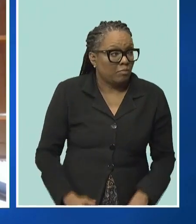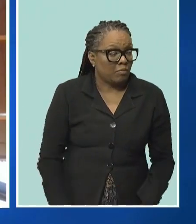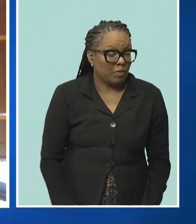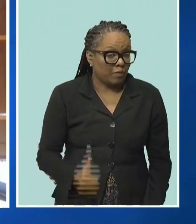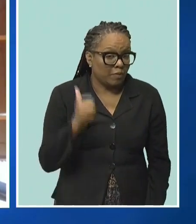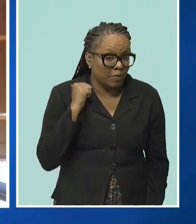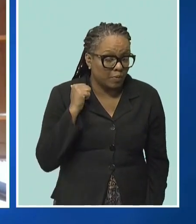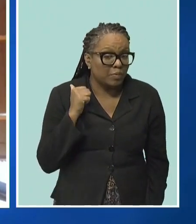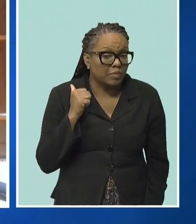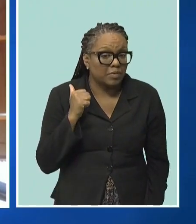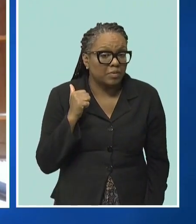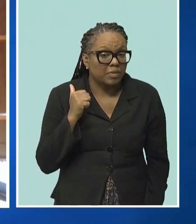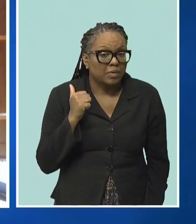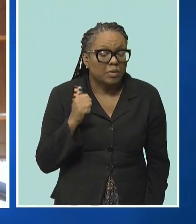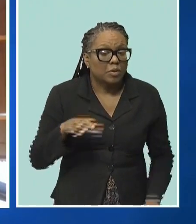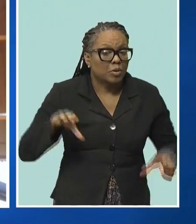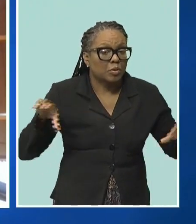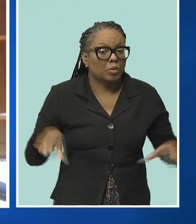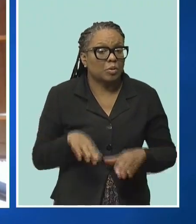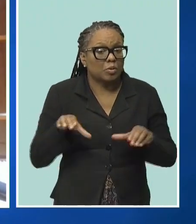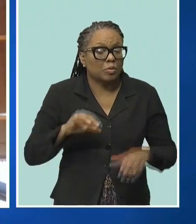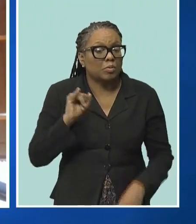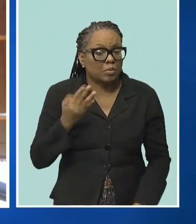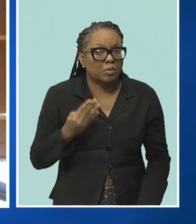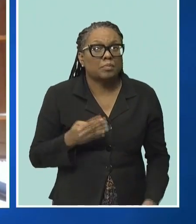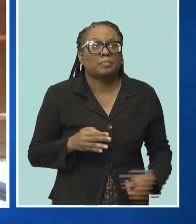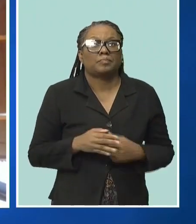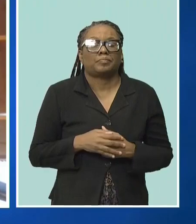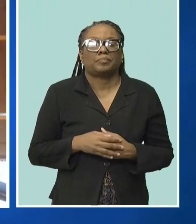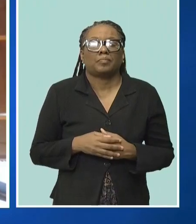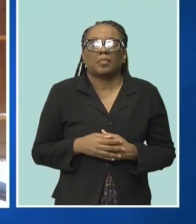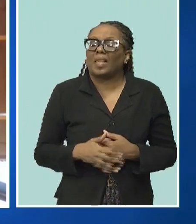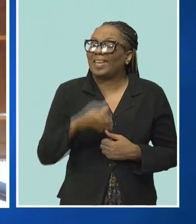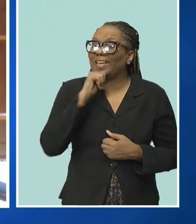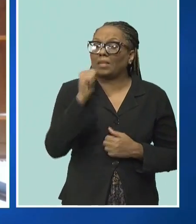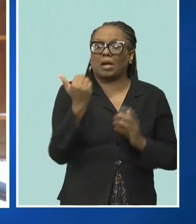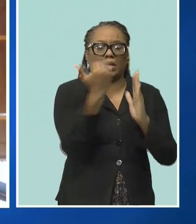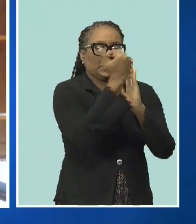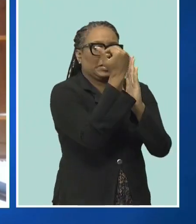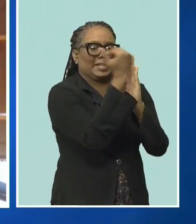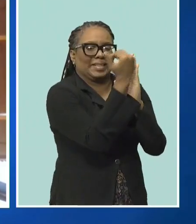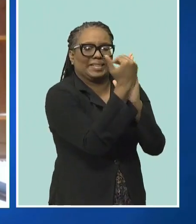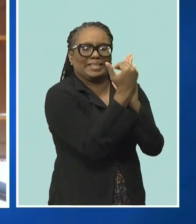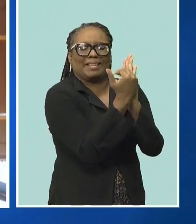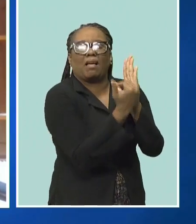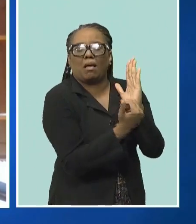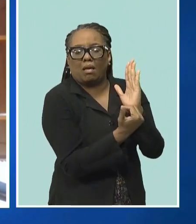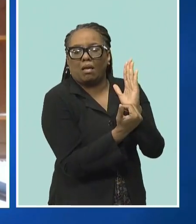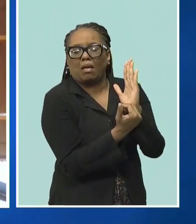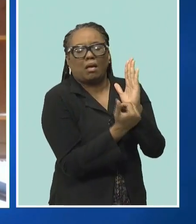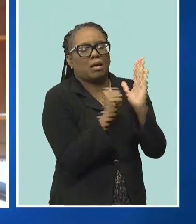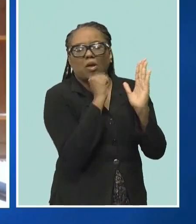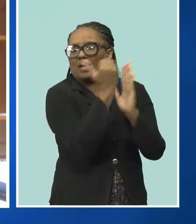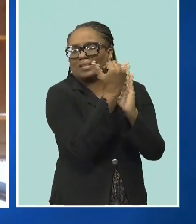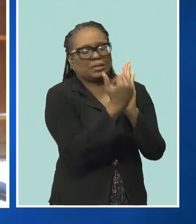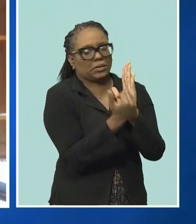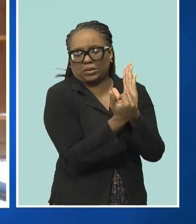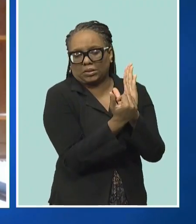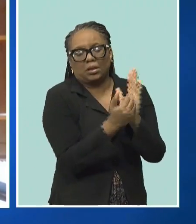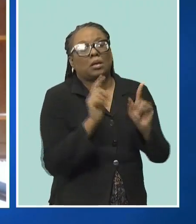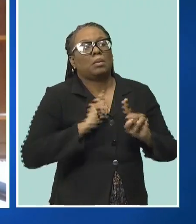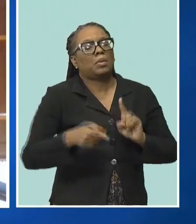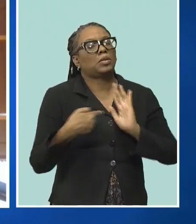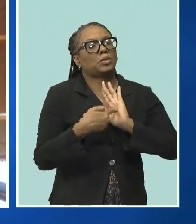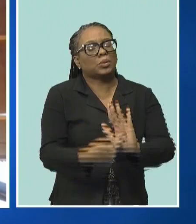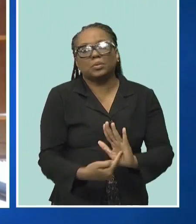does not list a number or any particular functions, but it does give some guidance